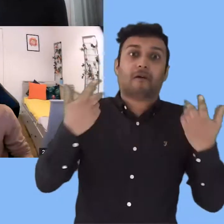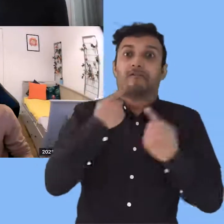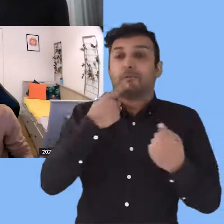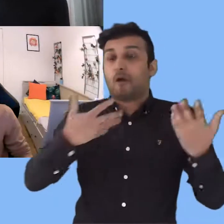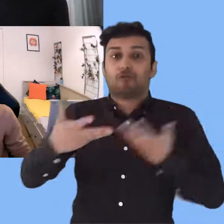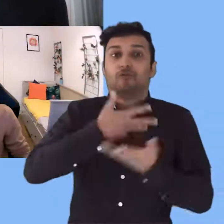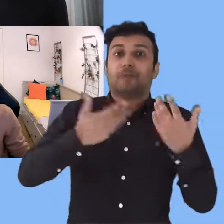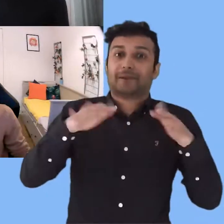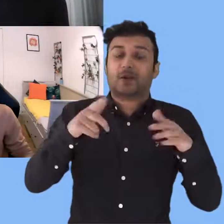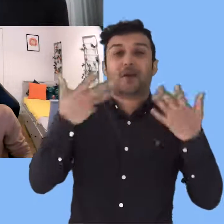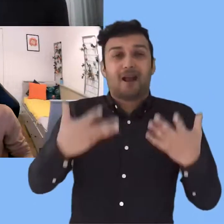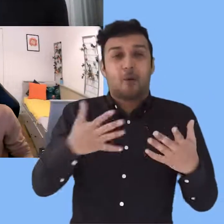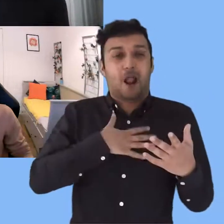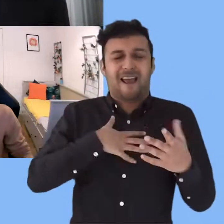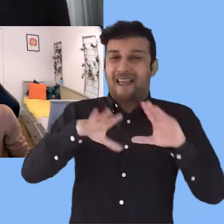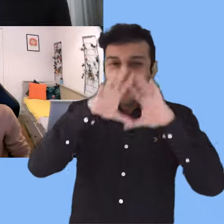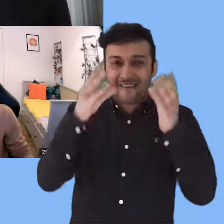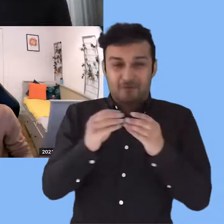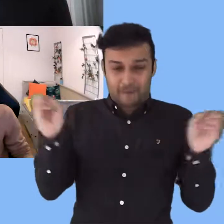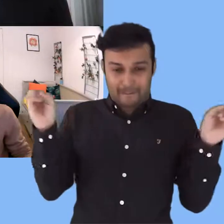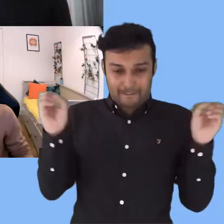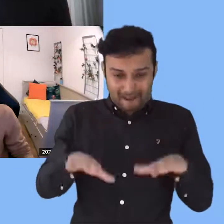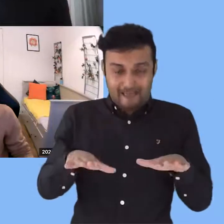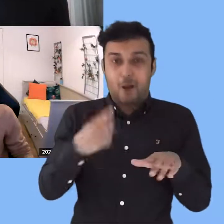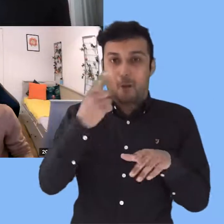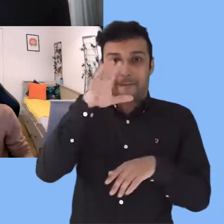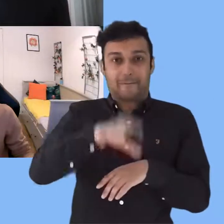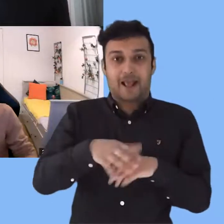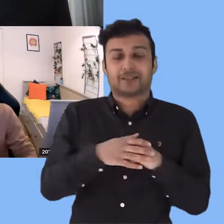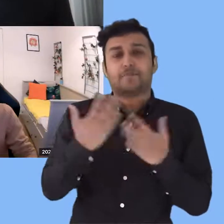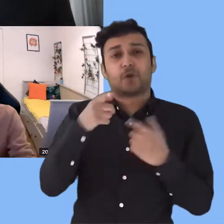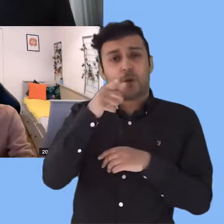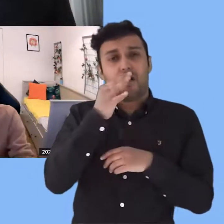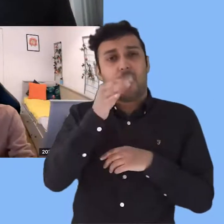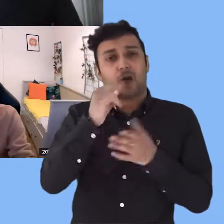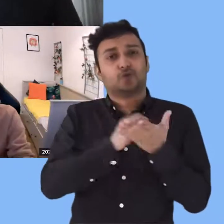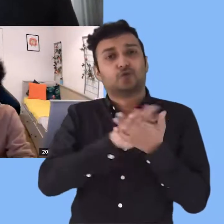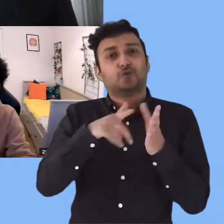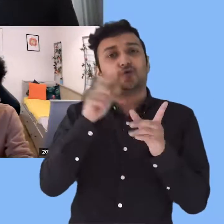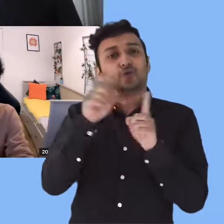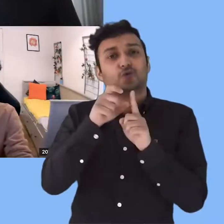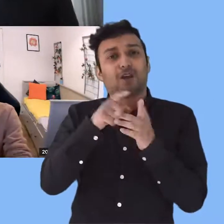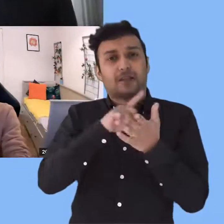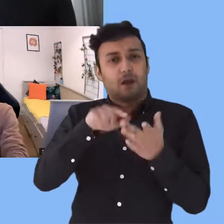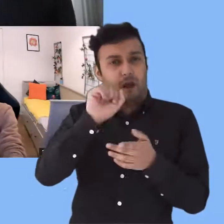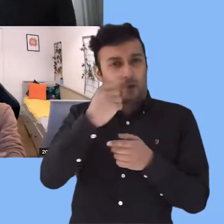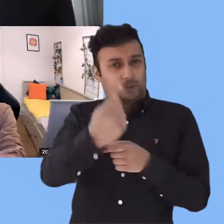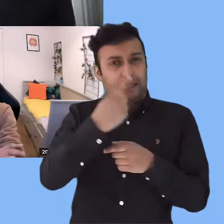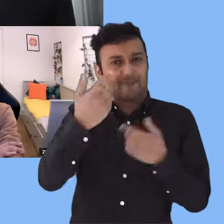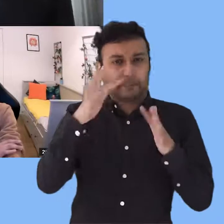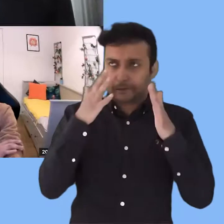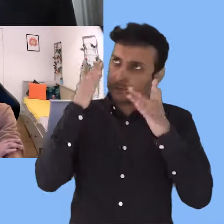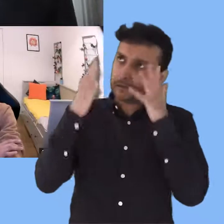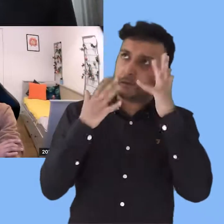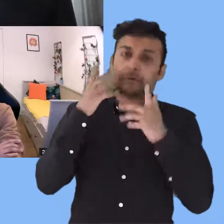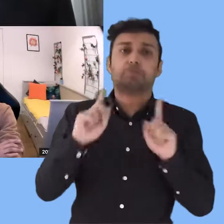what have been some of your reflections as you've gone through this afternoon, this past 2 hours? Yeah, it's been really exciting, hasn't it? I've just been going through the comments on Twitter, and there's been